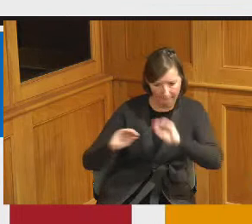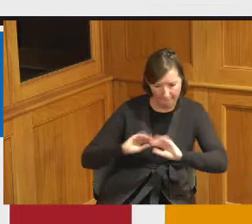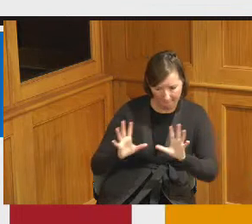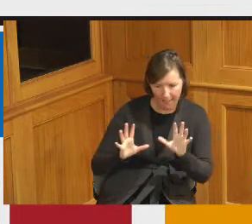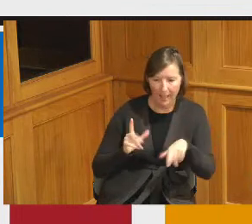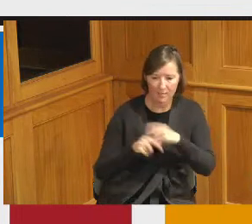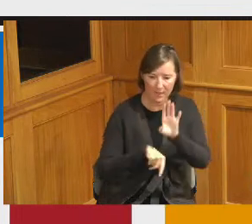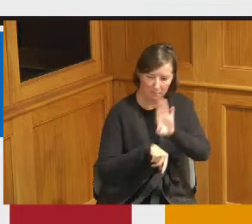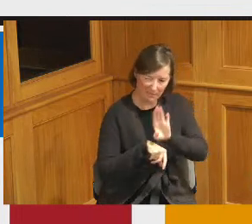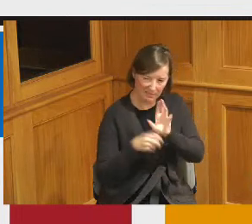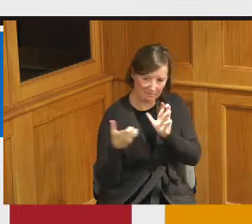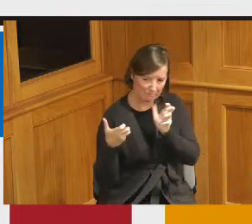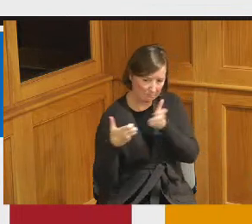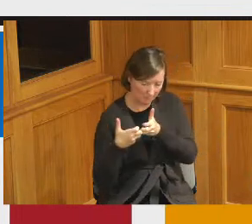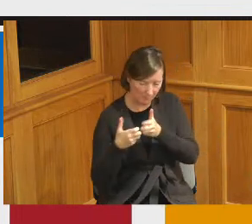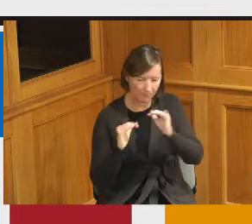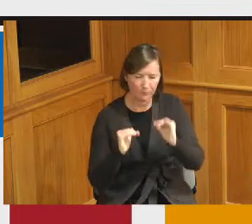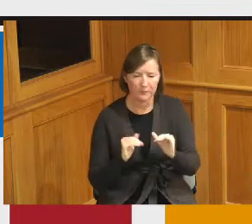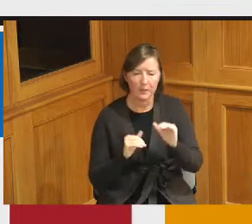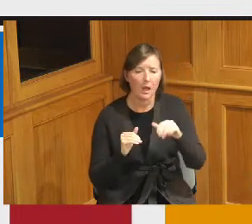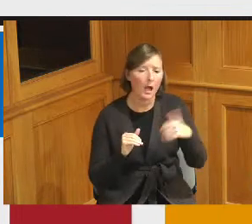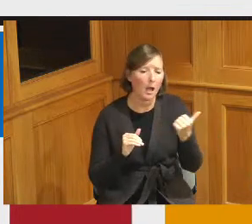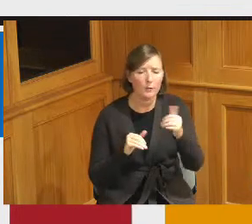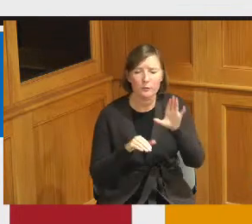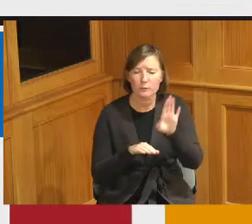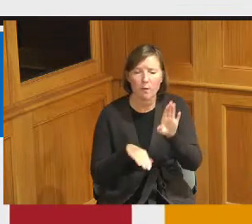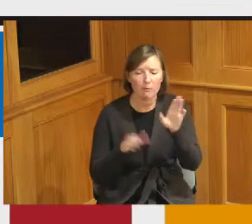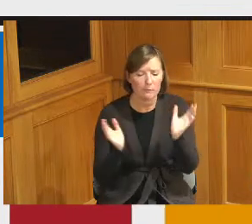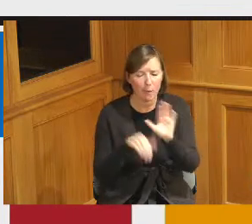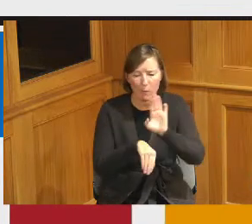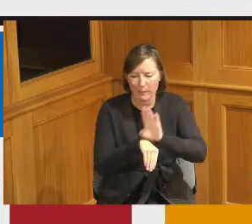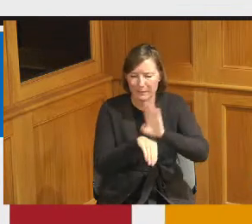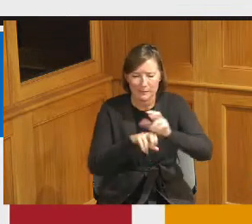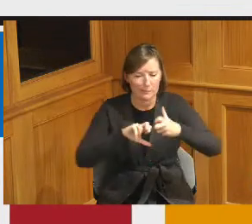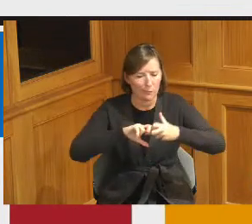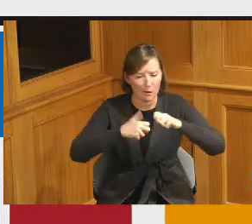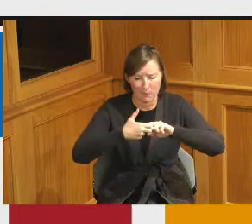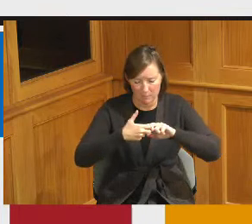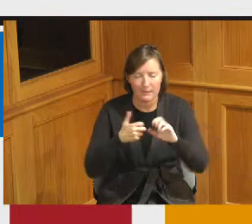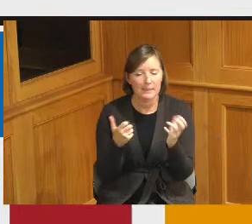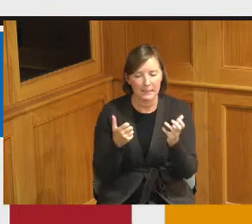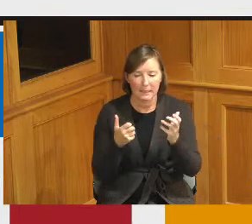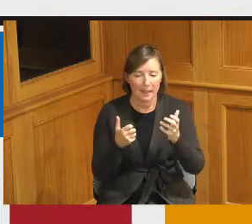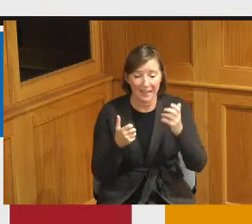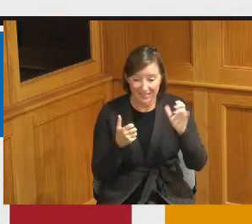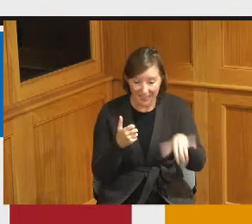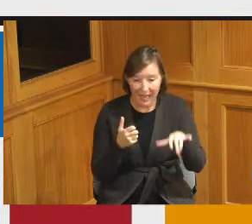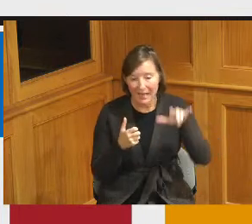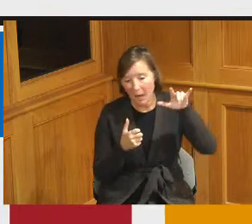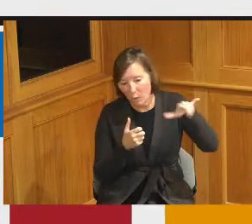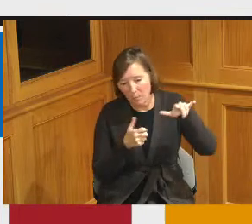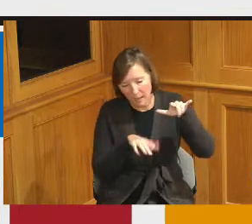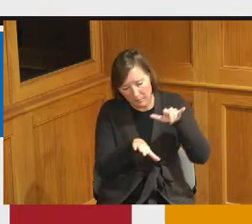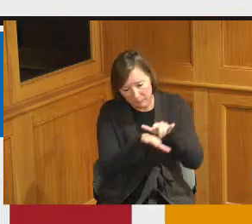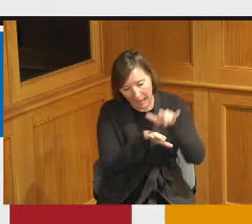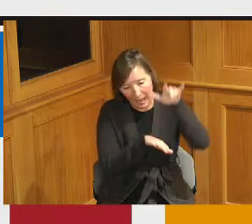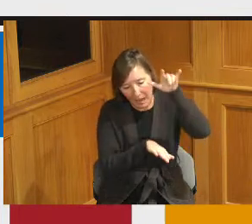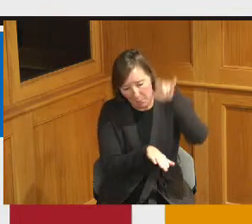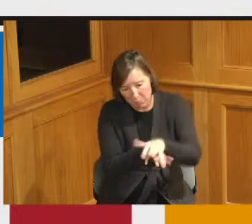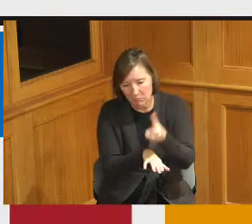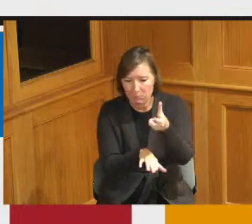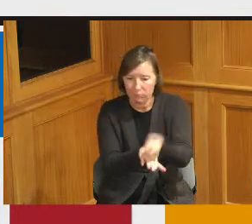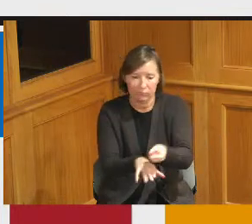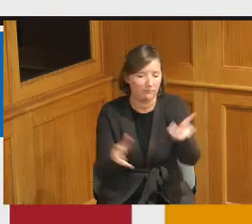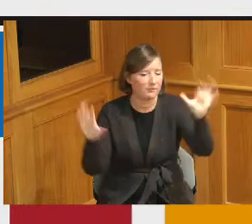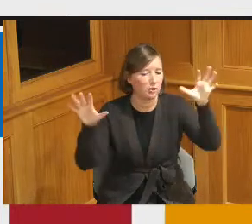And another barrier for small business is, we call it the runway is too short. In other words, when you think about